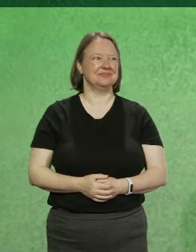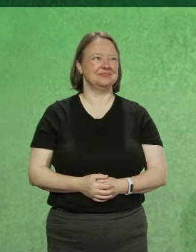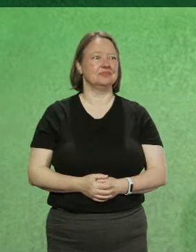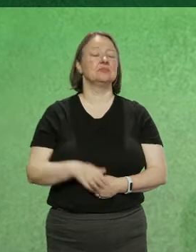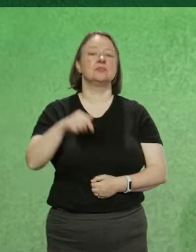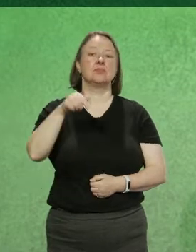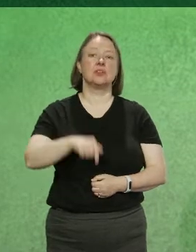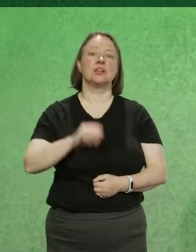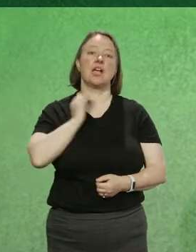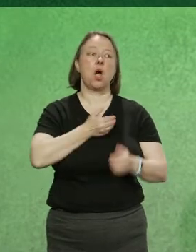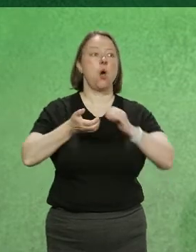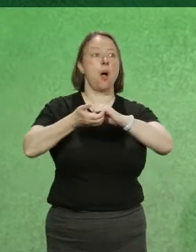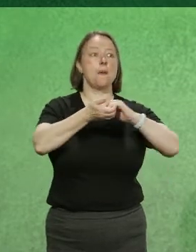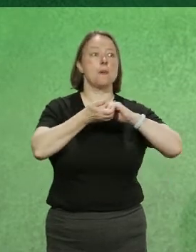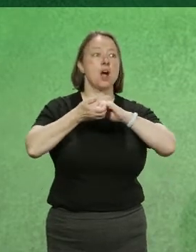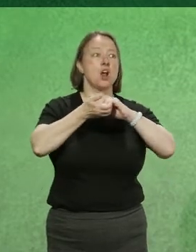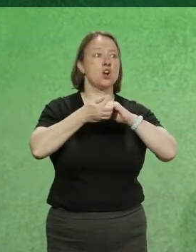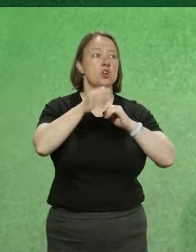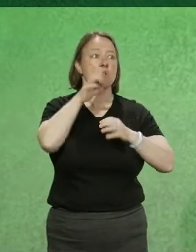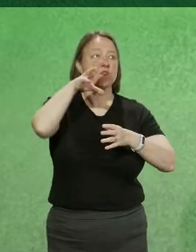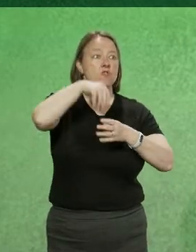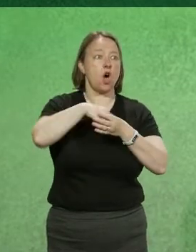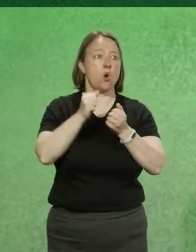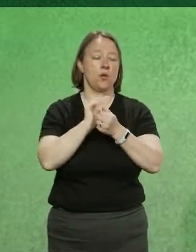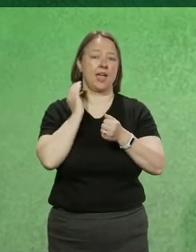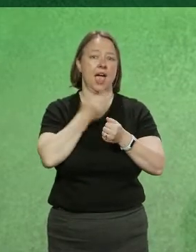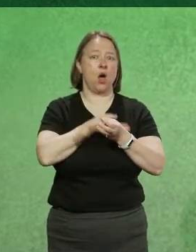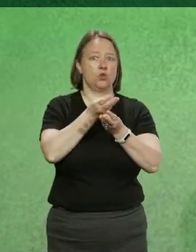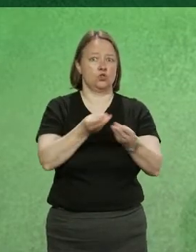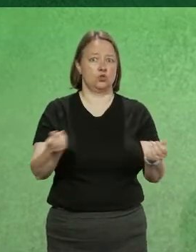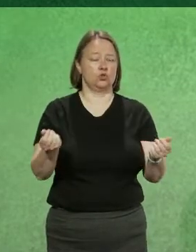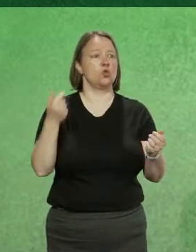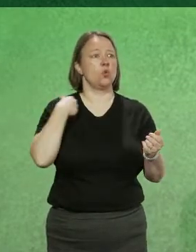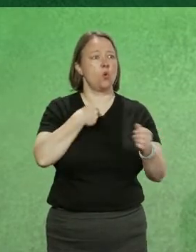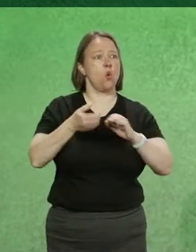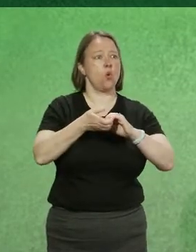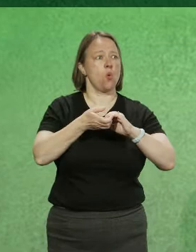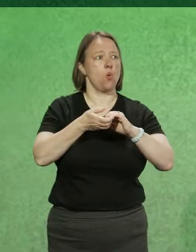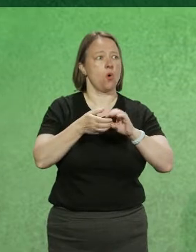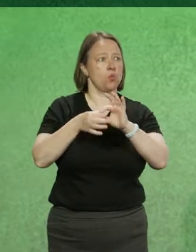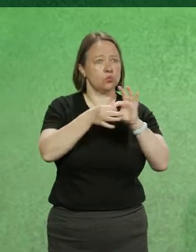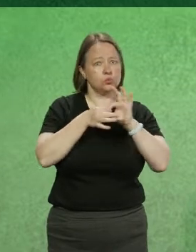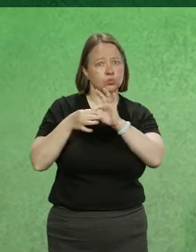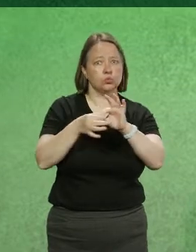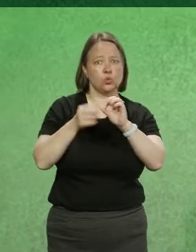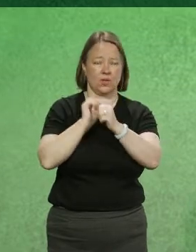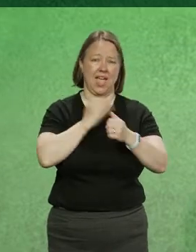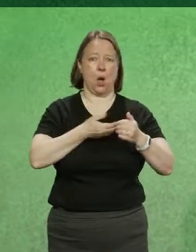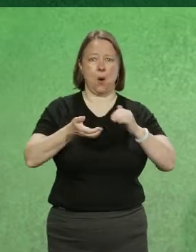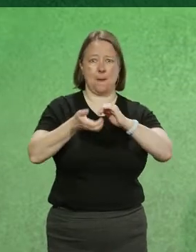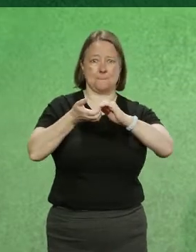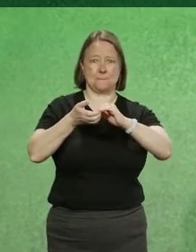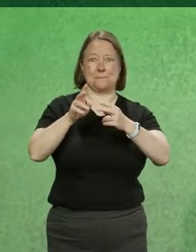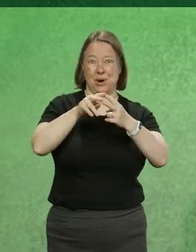These are the partners involved in our solution. We will be coordinating with them to help make